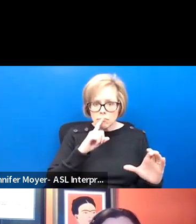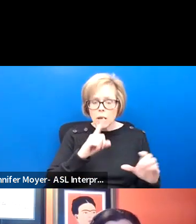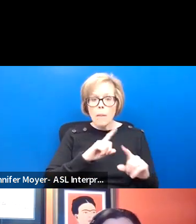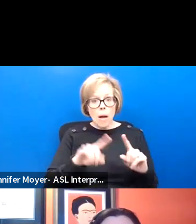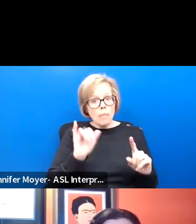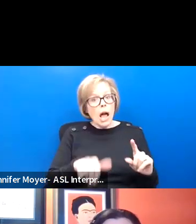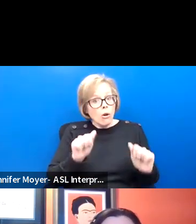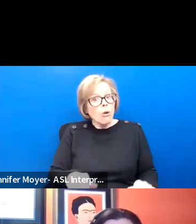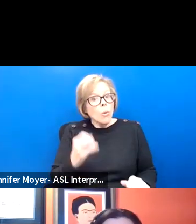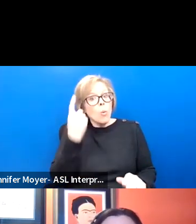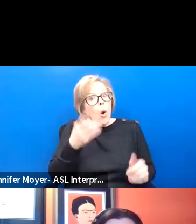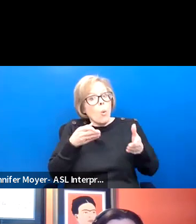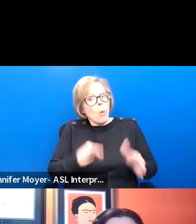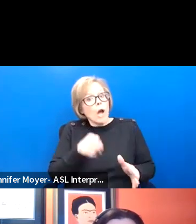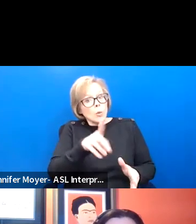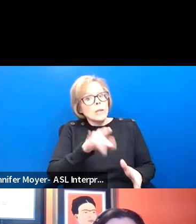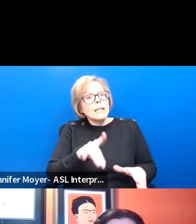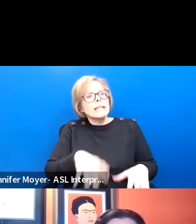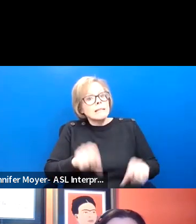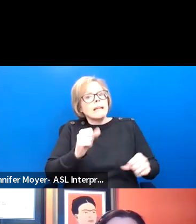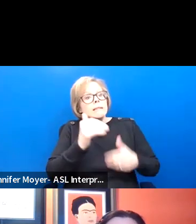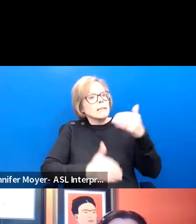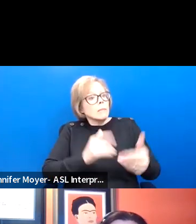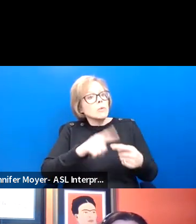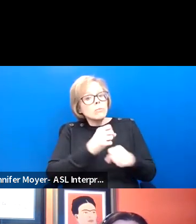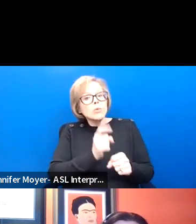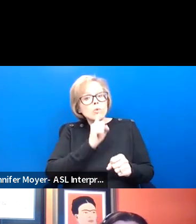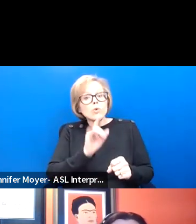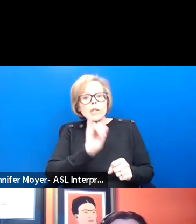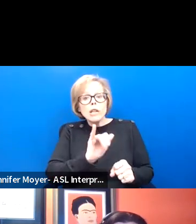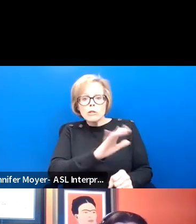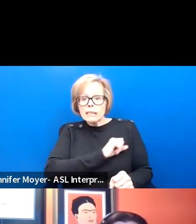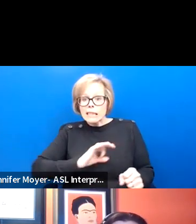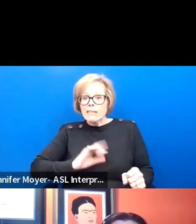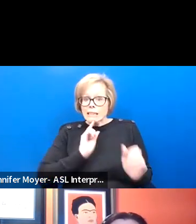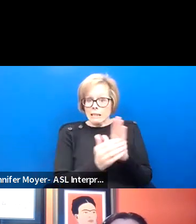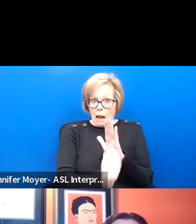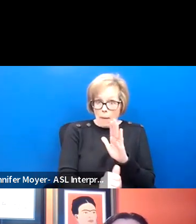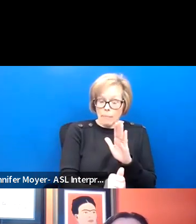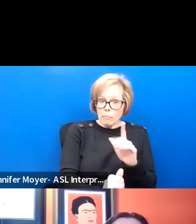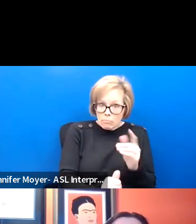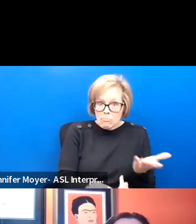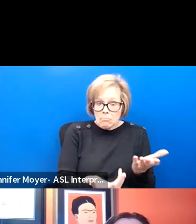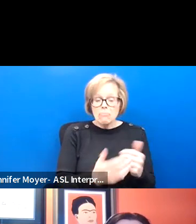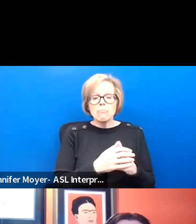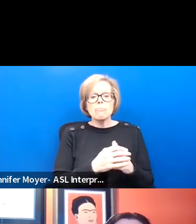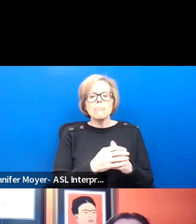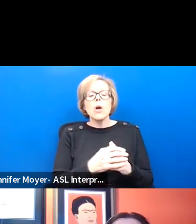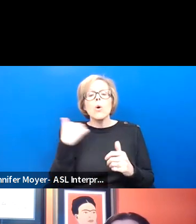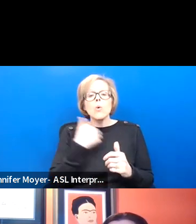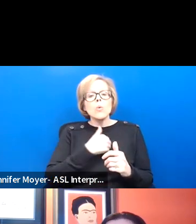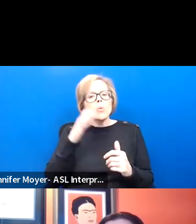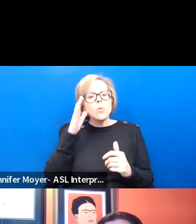you show you've taken the steps to ensure that your staff is competent. we will